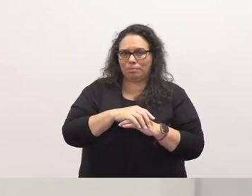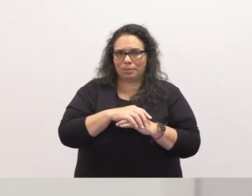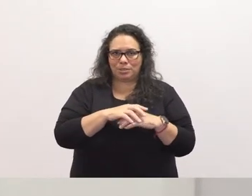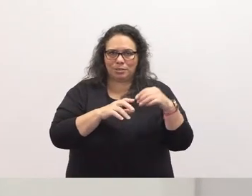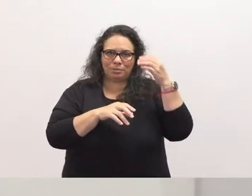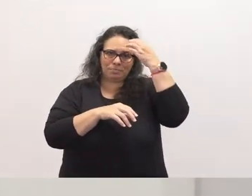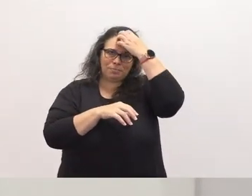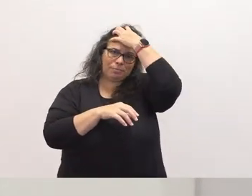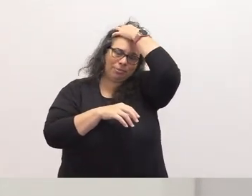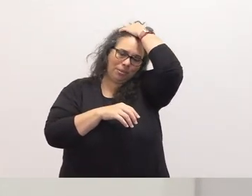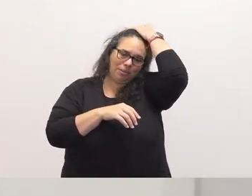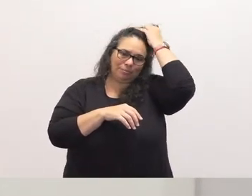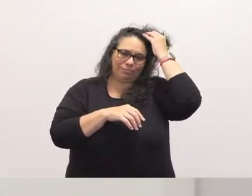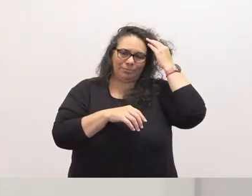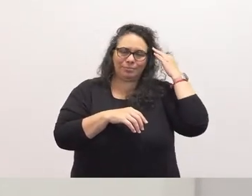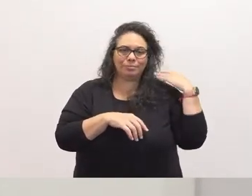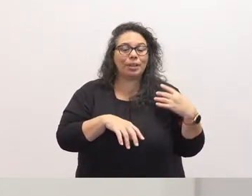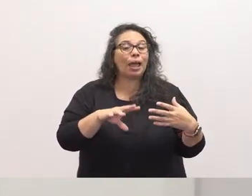Thank you. And